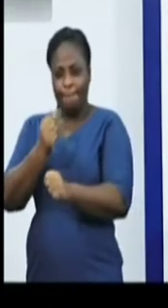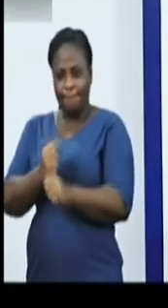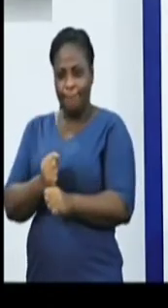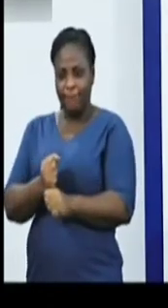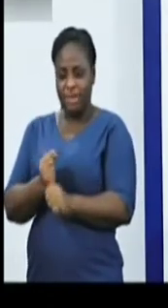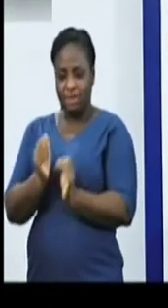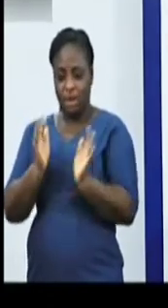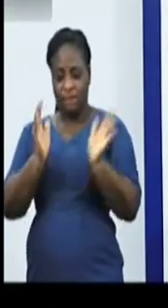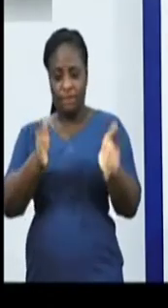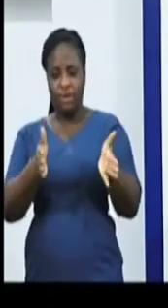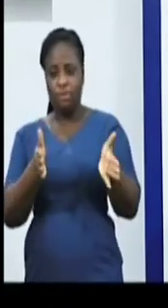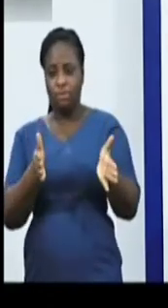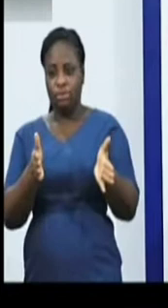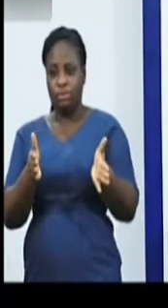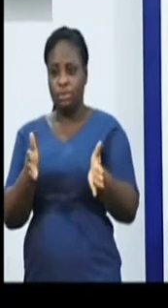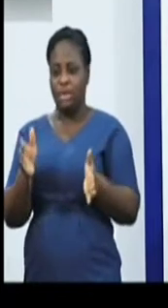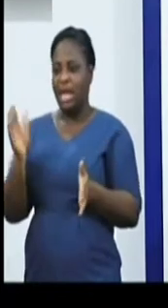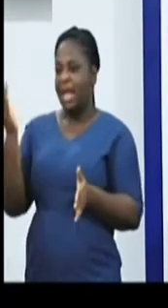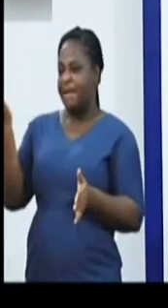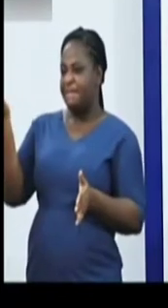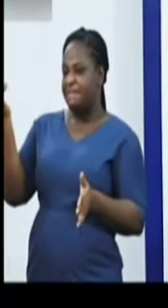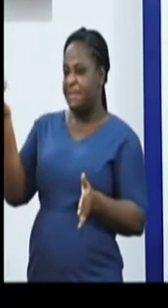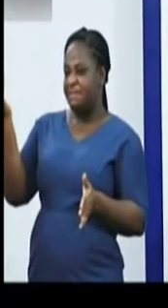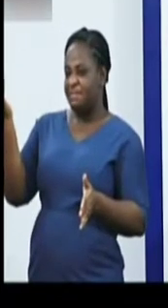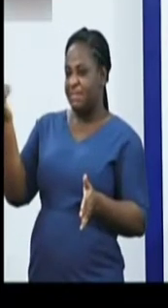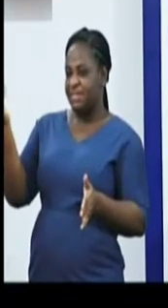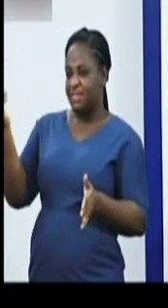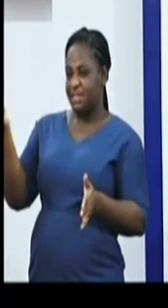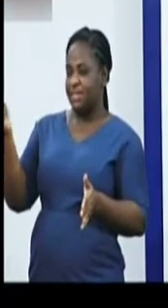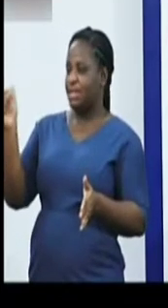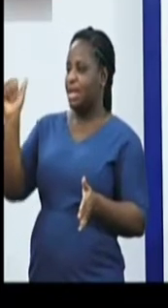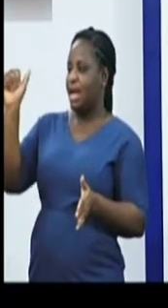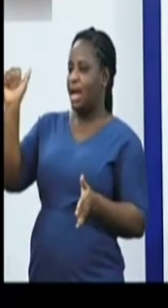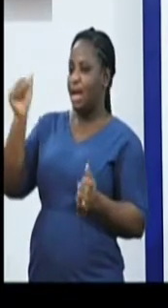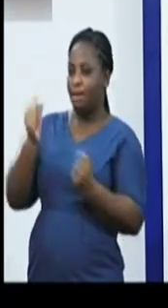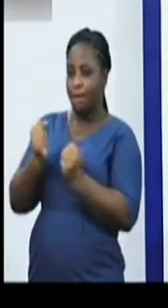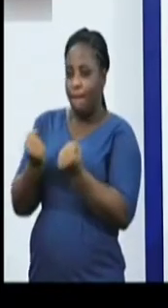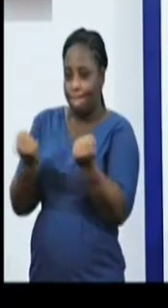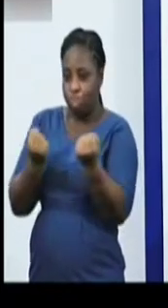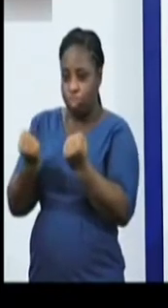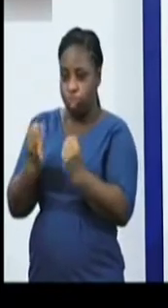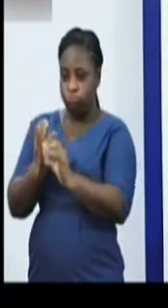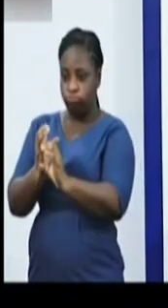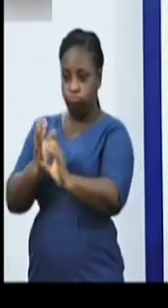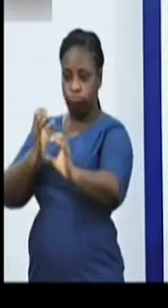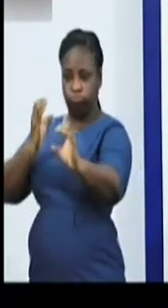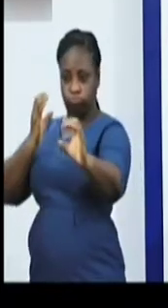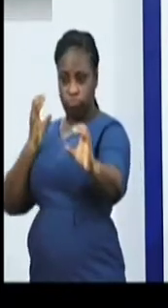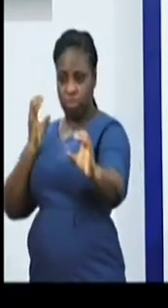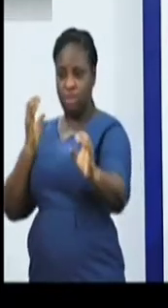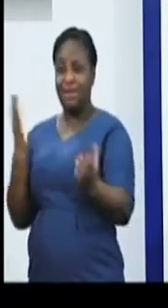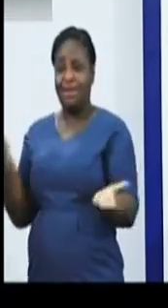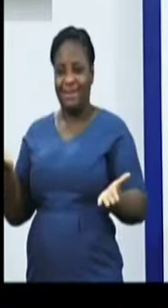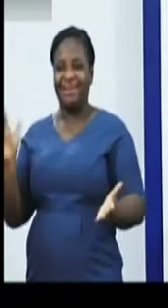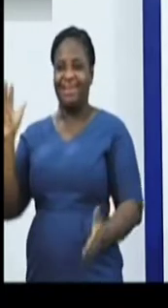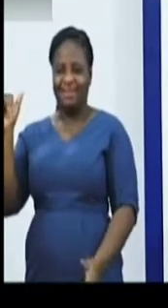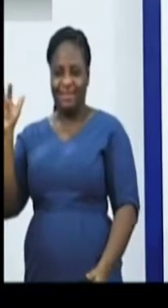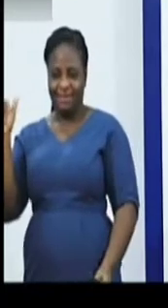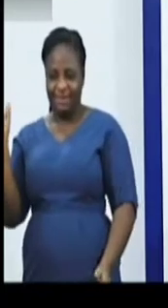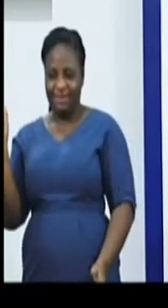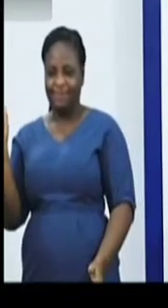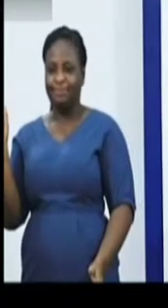We have made available 15 Aayalolo buses now in Accra,